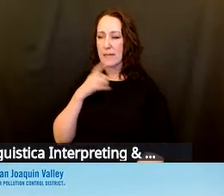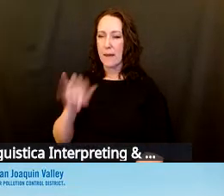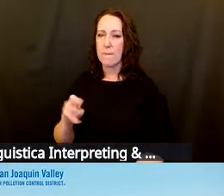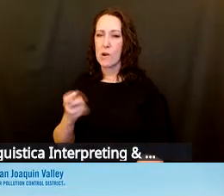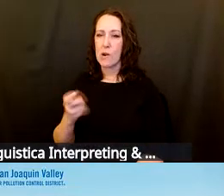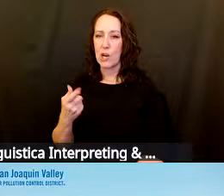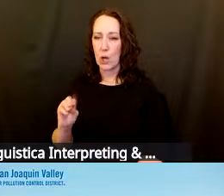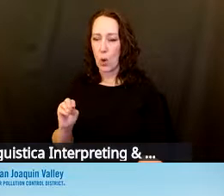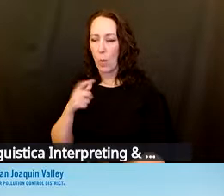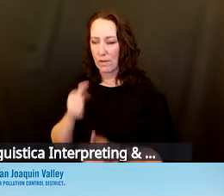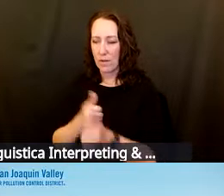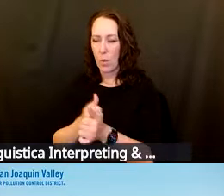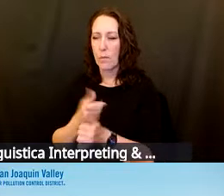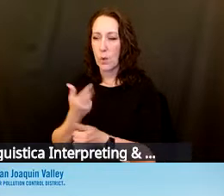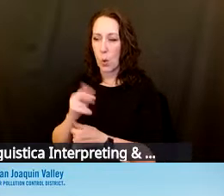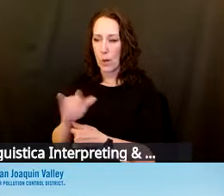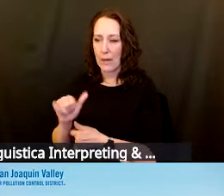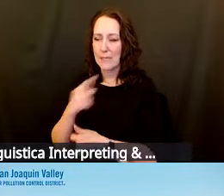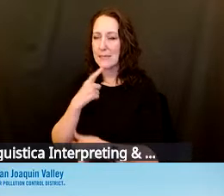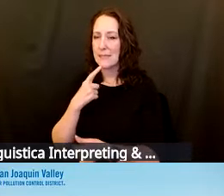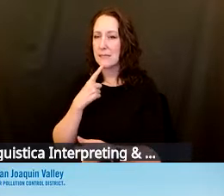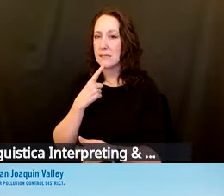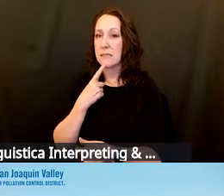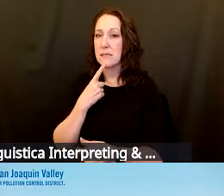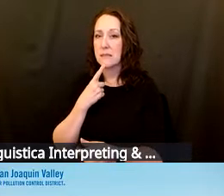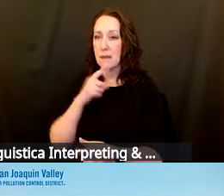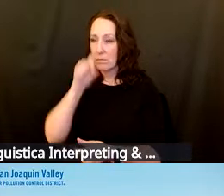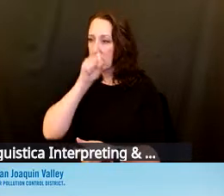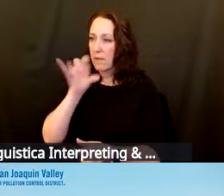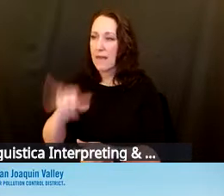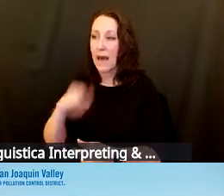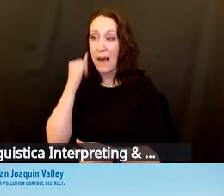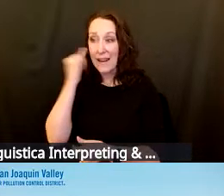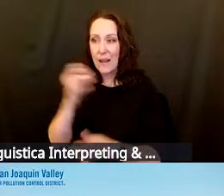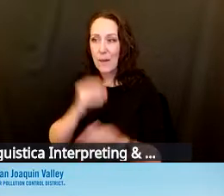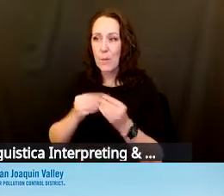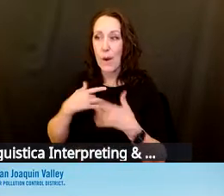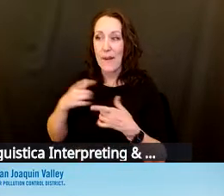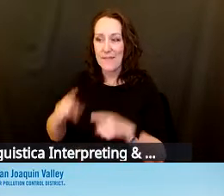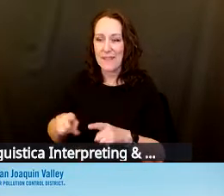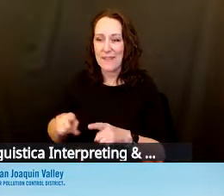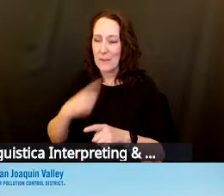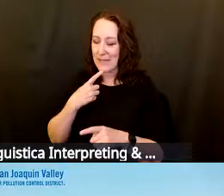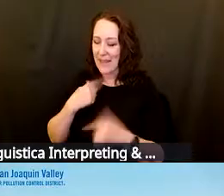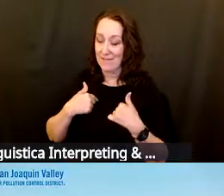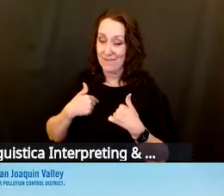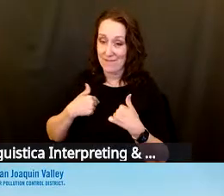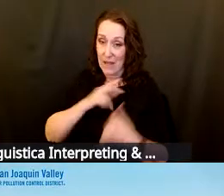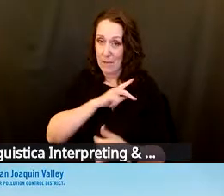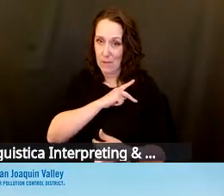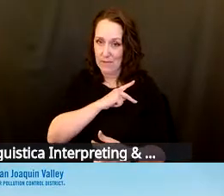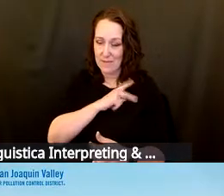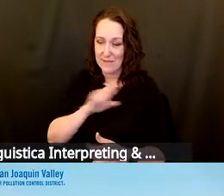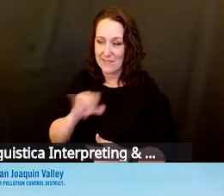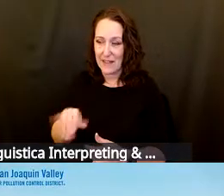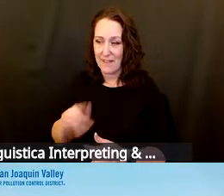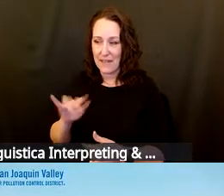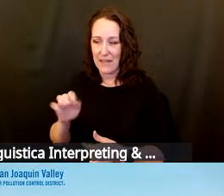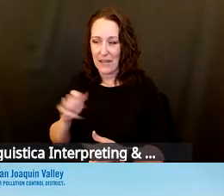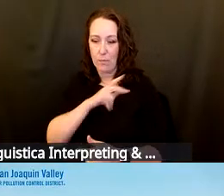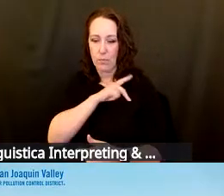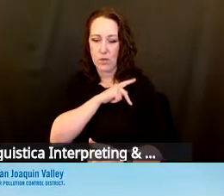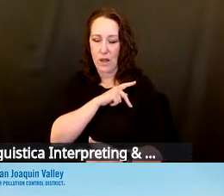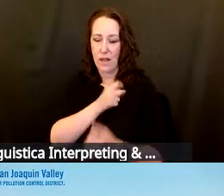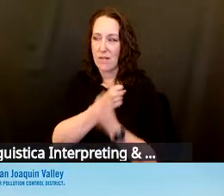follow up with what Gloria said. I love the idea of more events. I'll just say this is Stephanie. I personally love